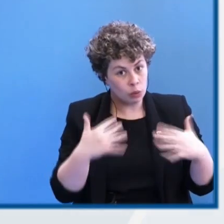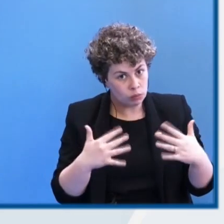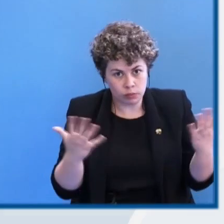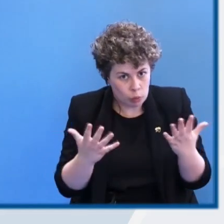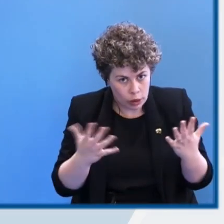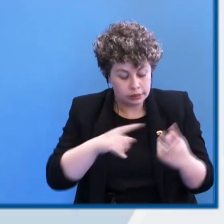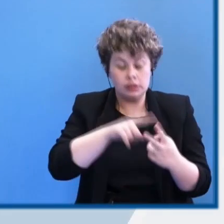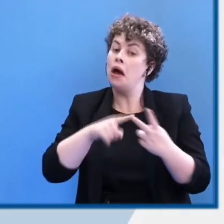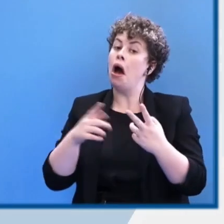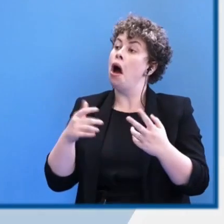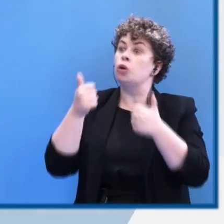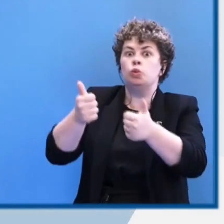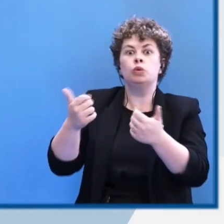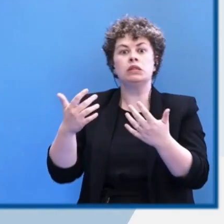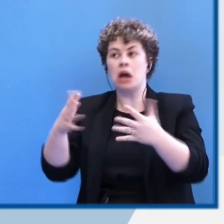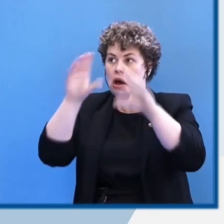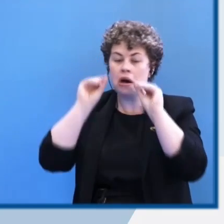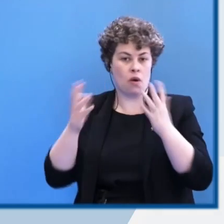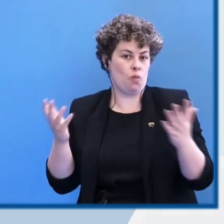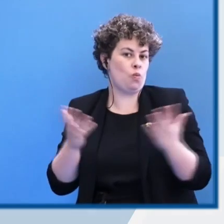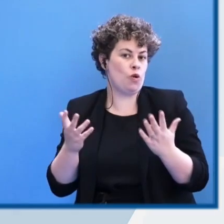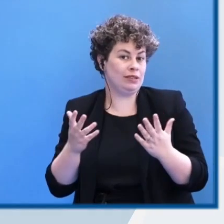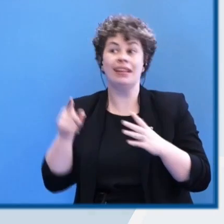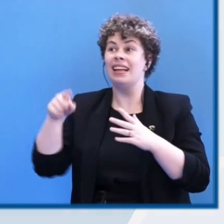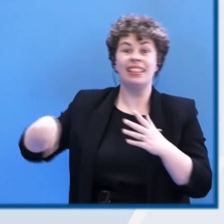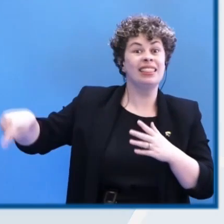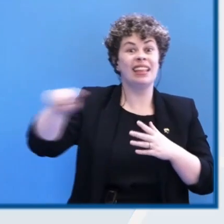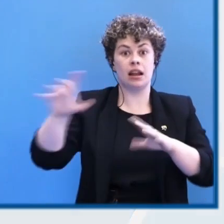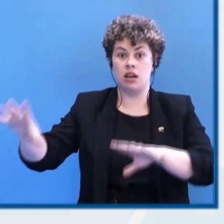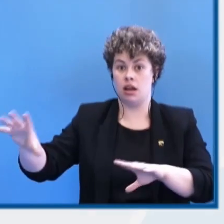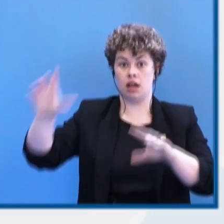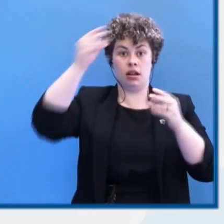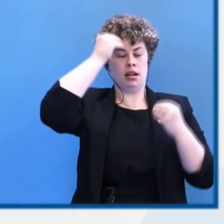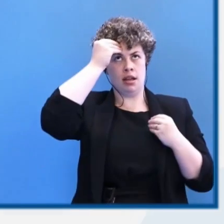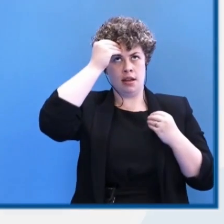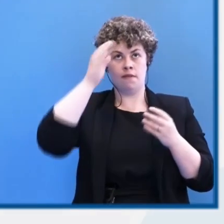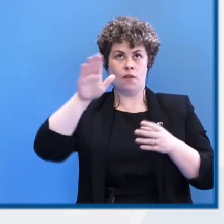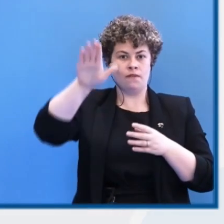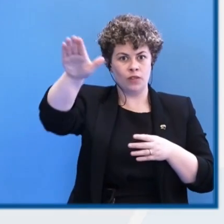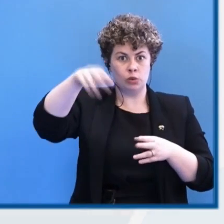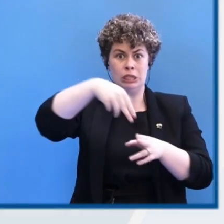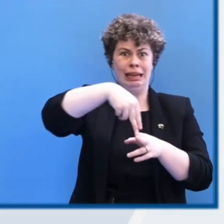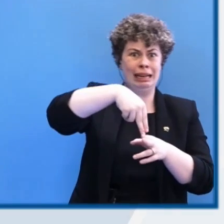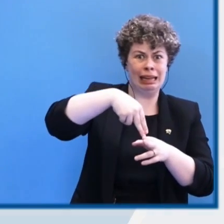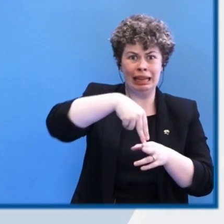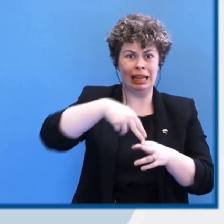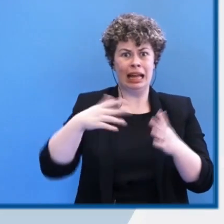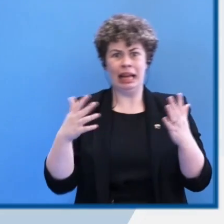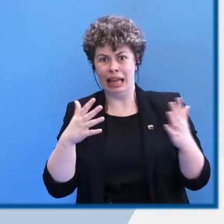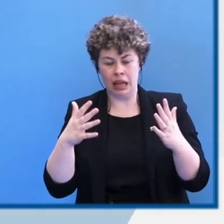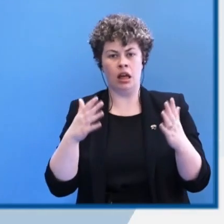world as we seek to improve our ability to manage risk within the